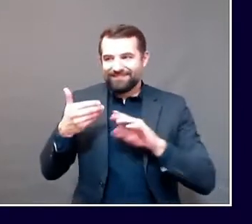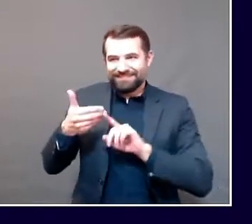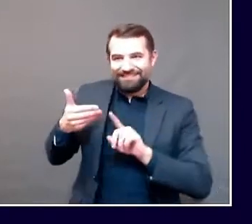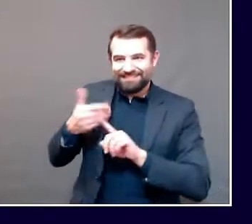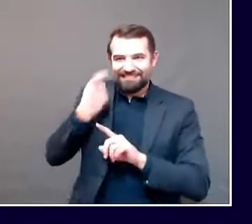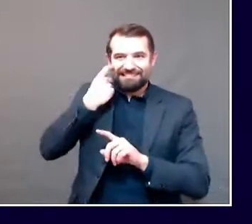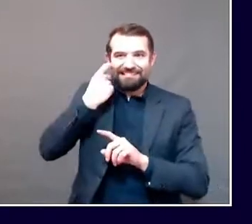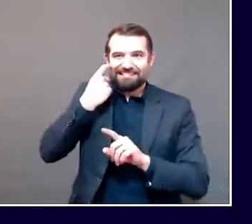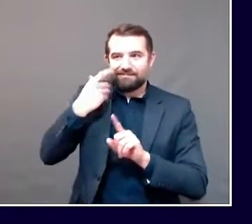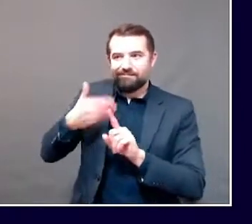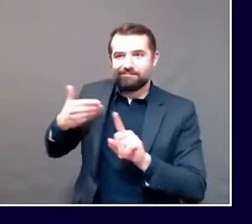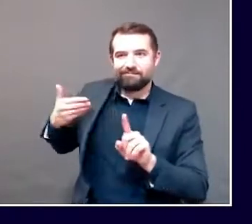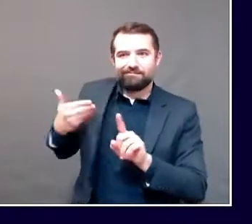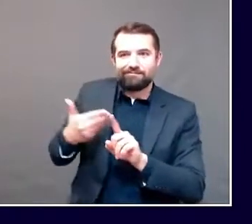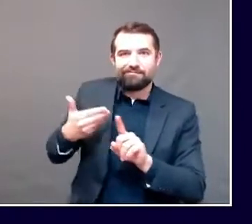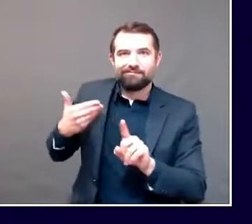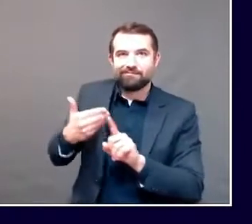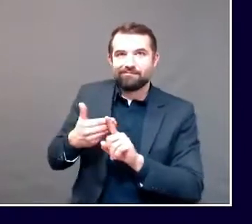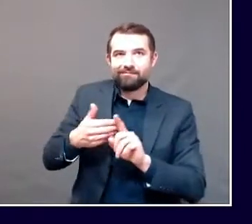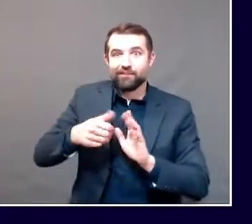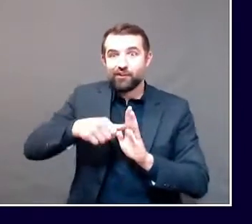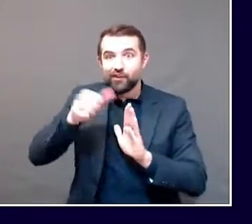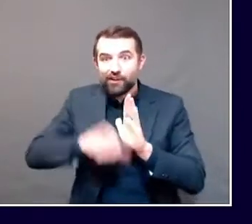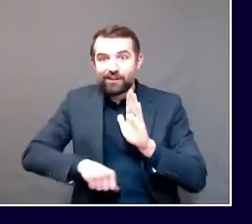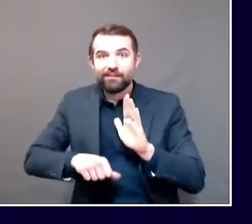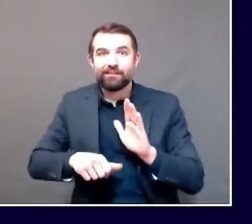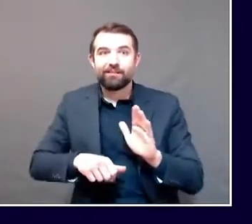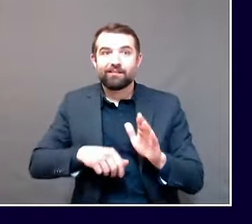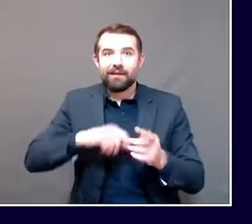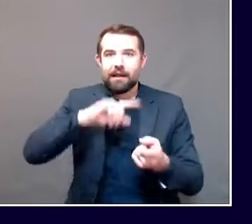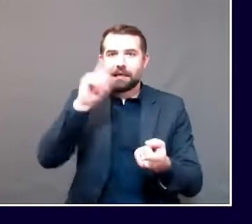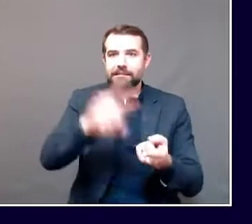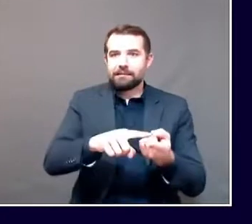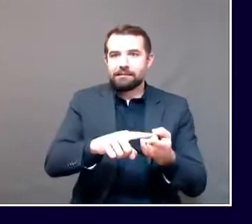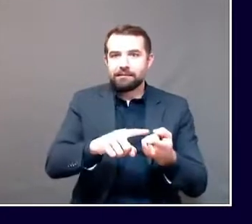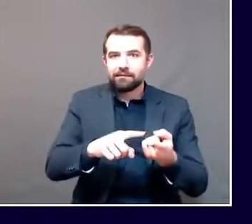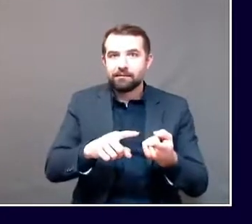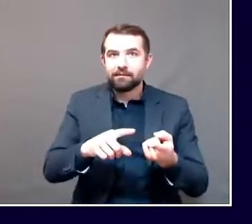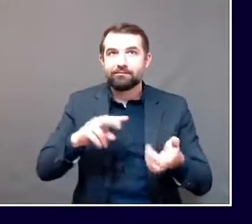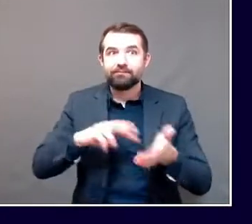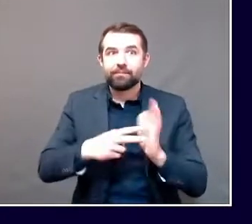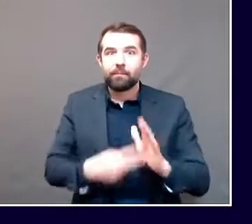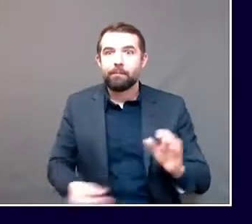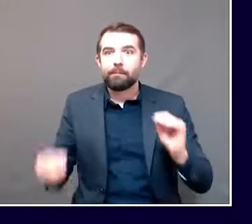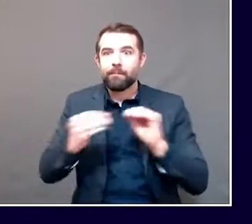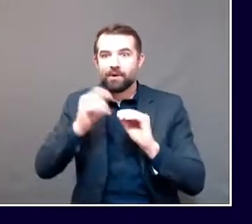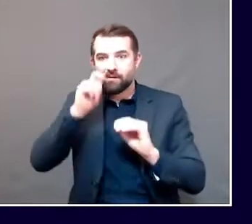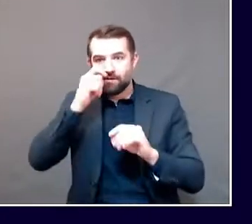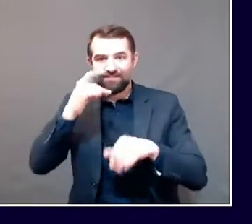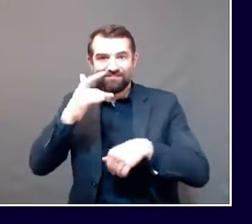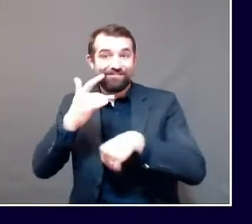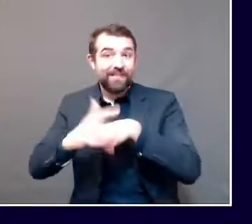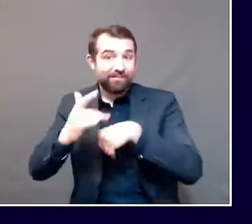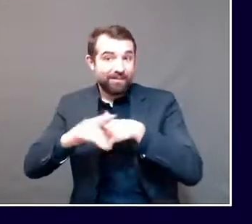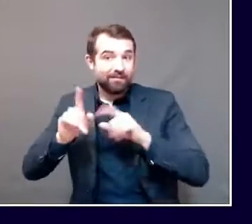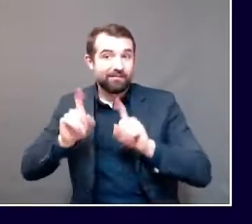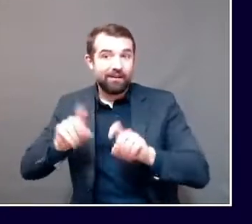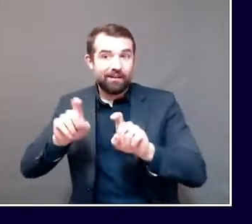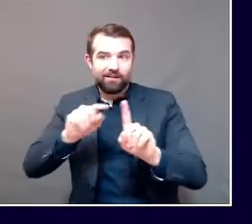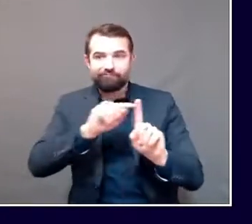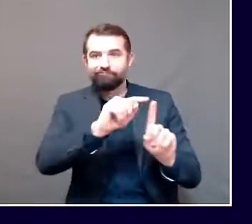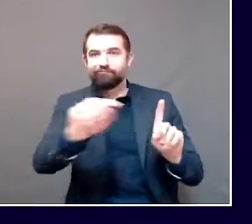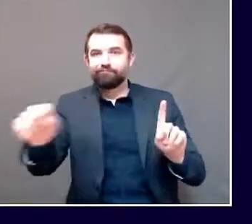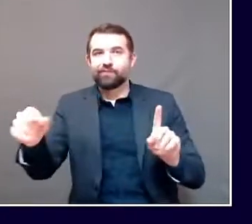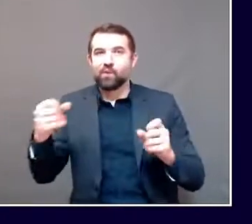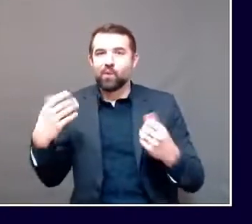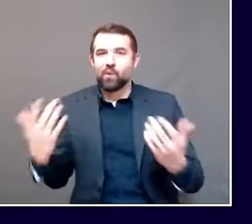not inconsistent with one another. There may be lower testing that's being done, even though demand at the swab and send sites could be as robust,